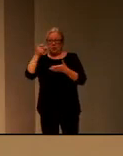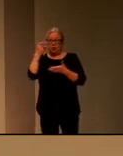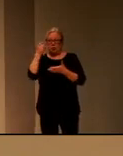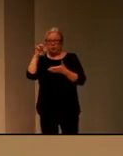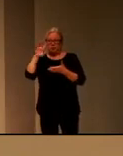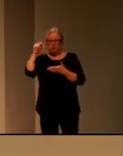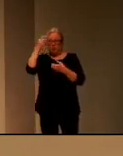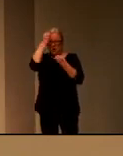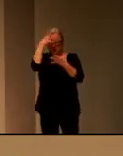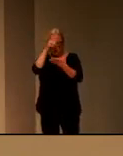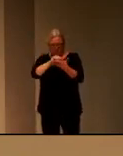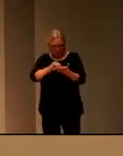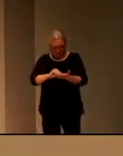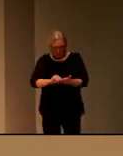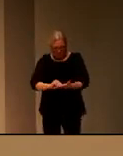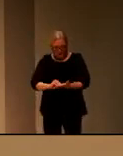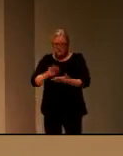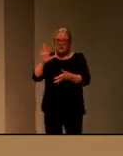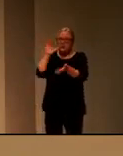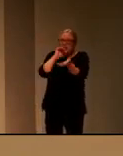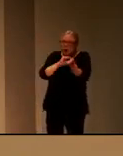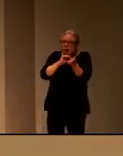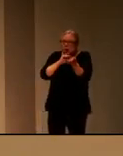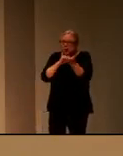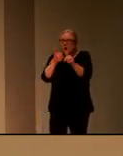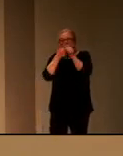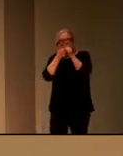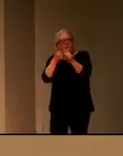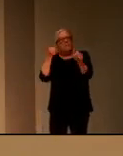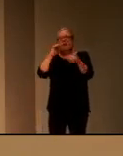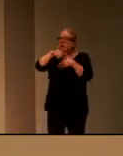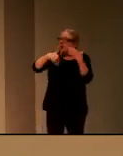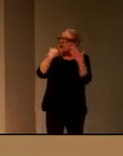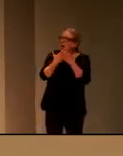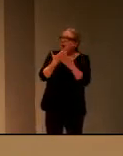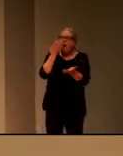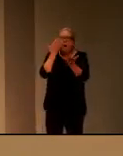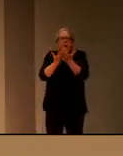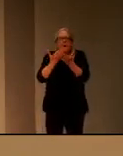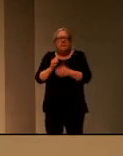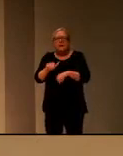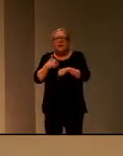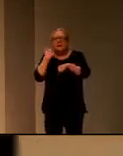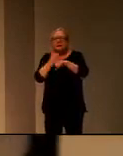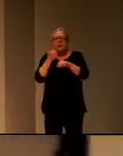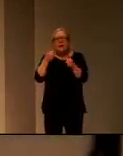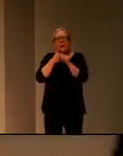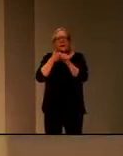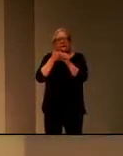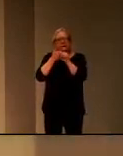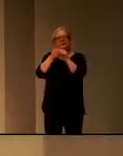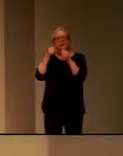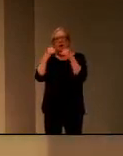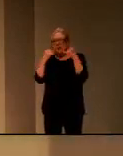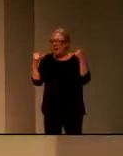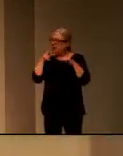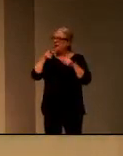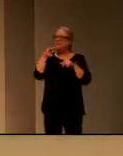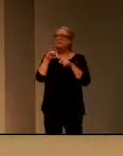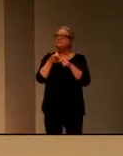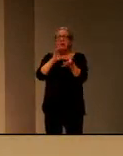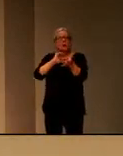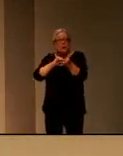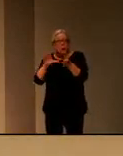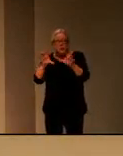And all of her clinicians had been following the latest evidence-based guidelines. They were doing everything right according to medical